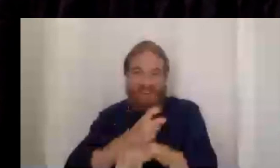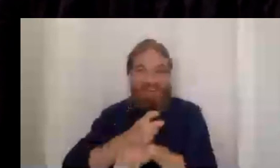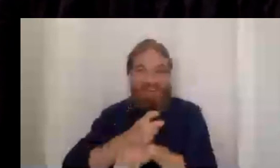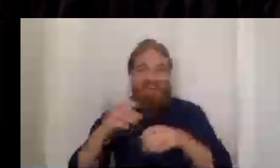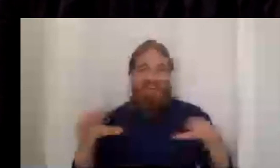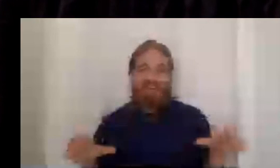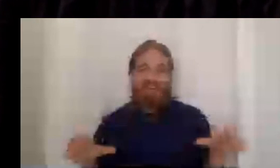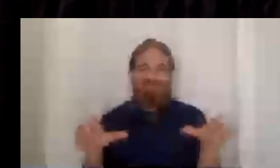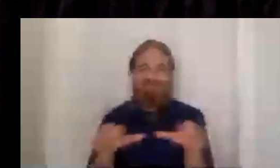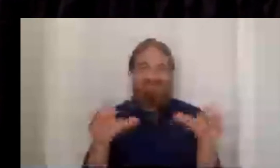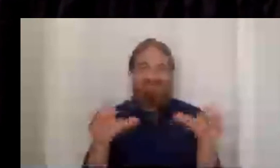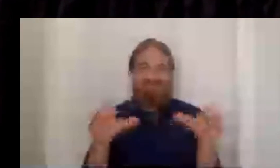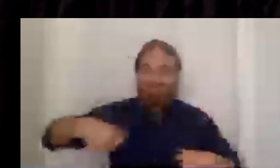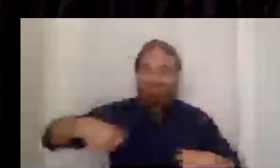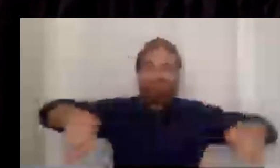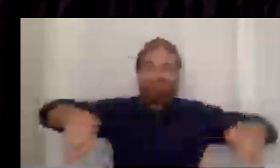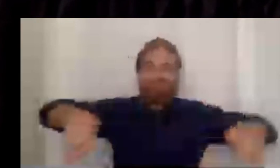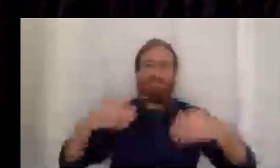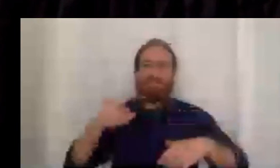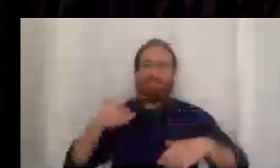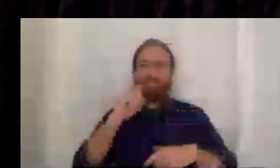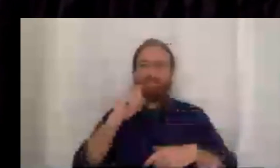tears.